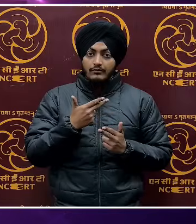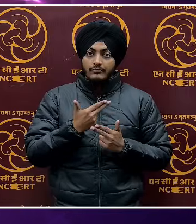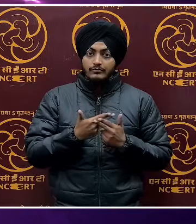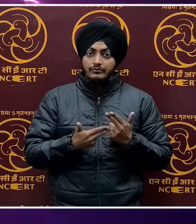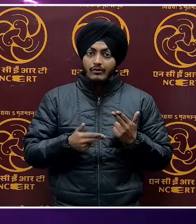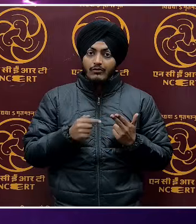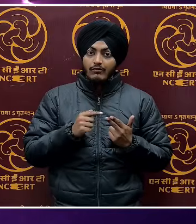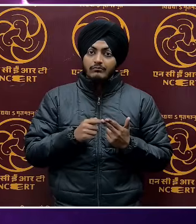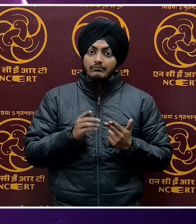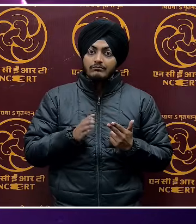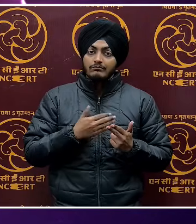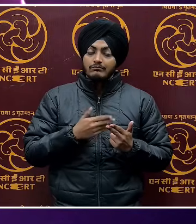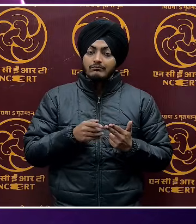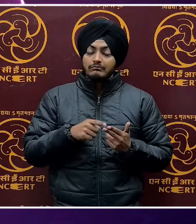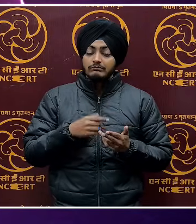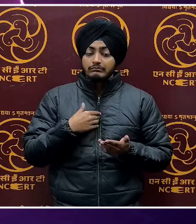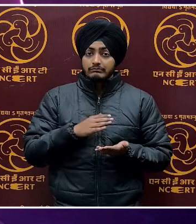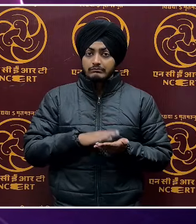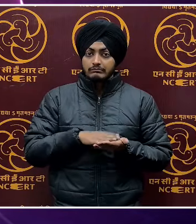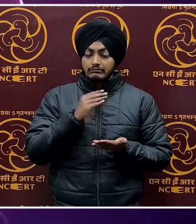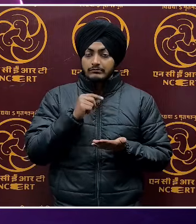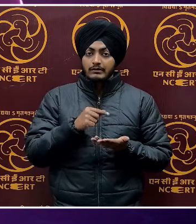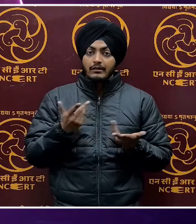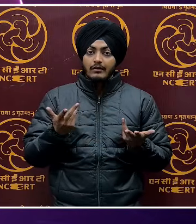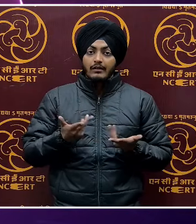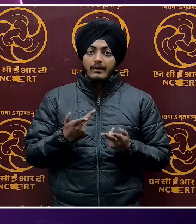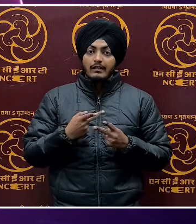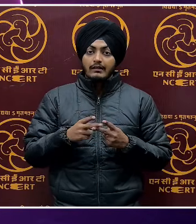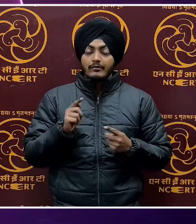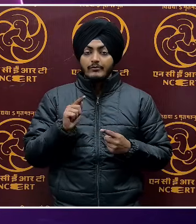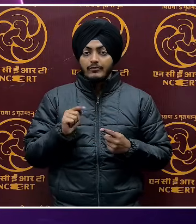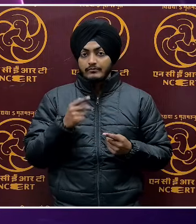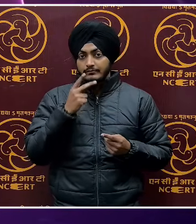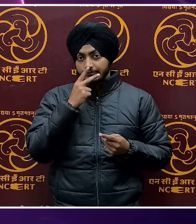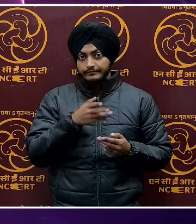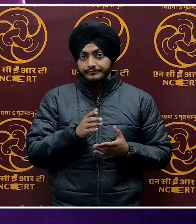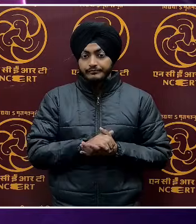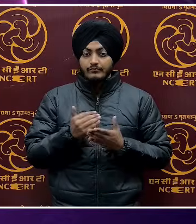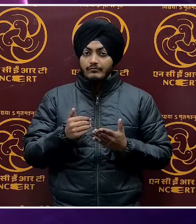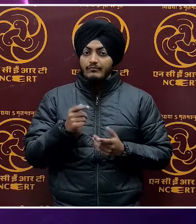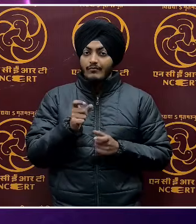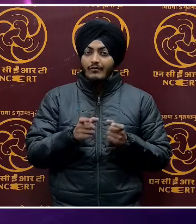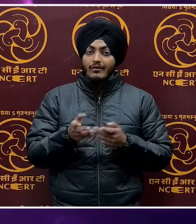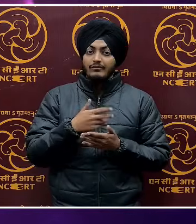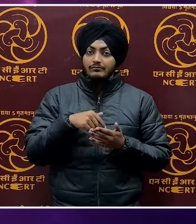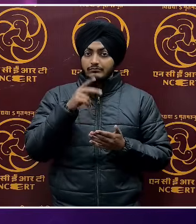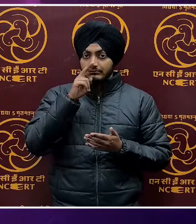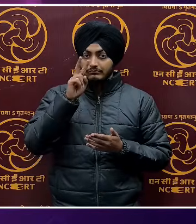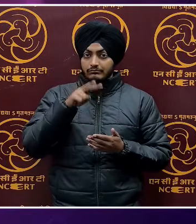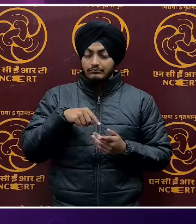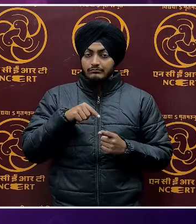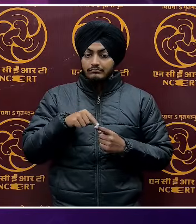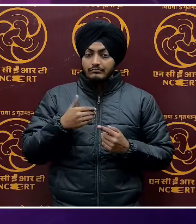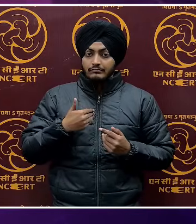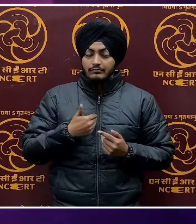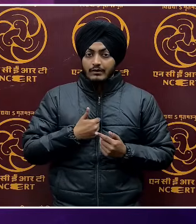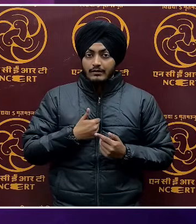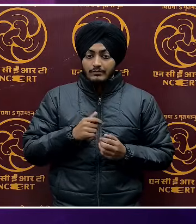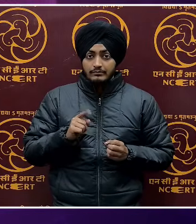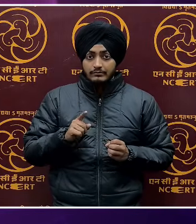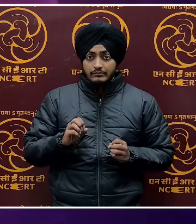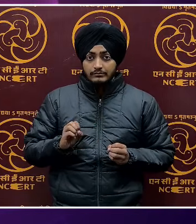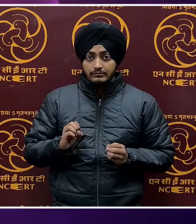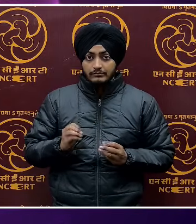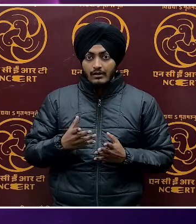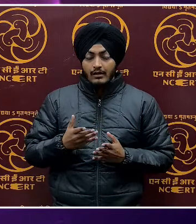and what we're going to learn from this poem. All right. Okay, so now as you can see on this slide, I will start the